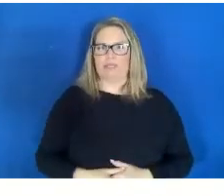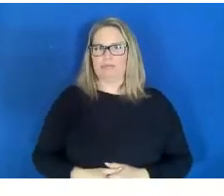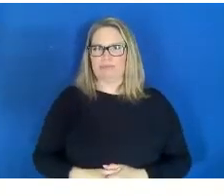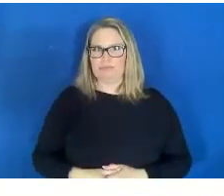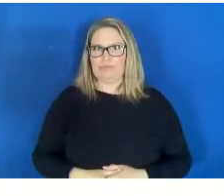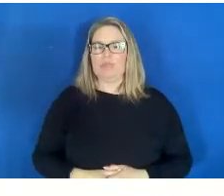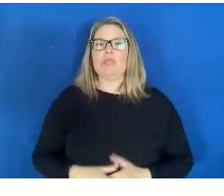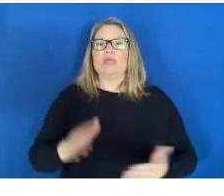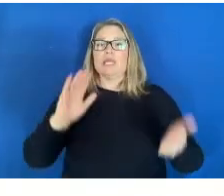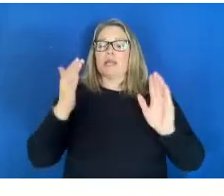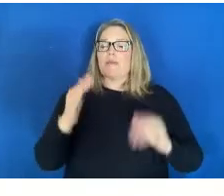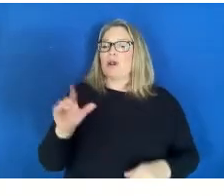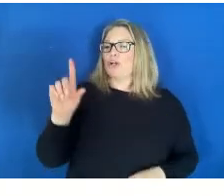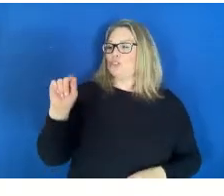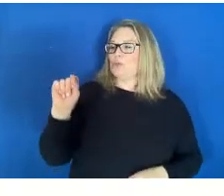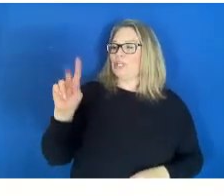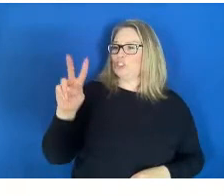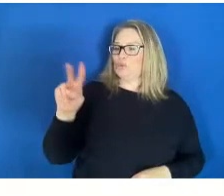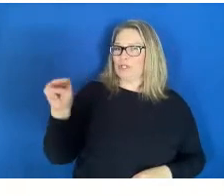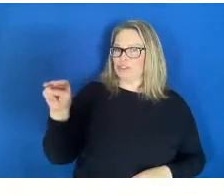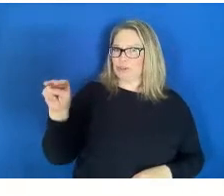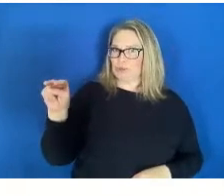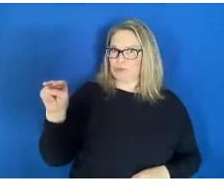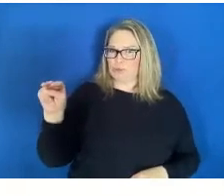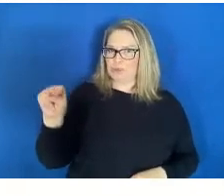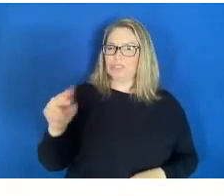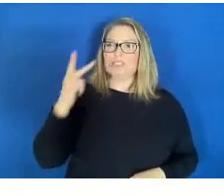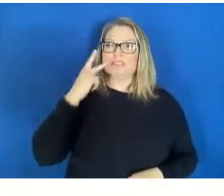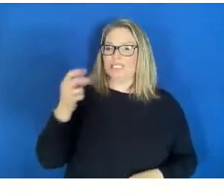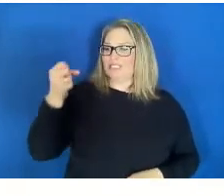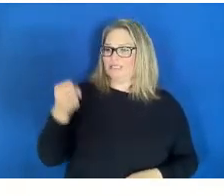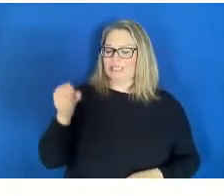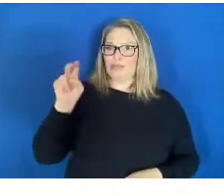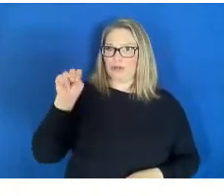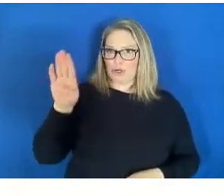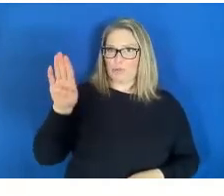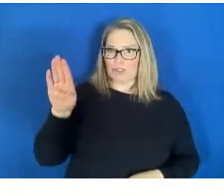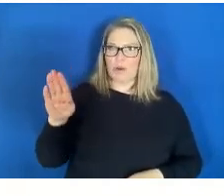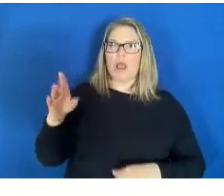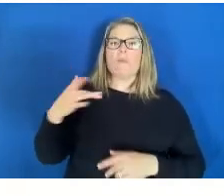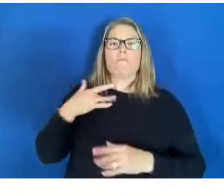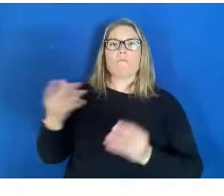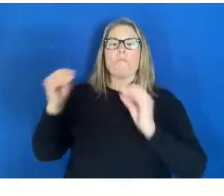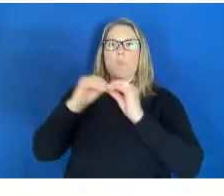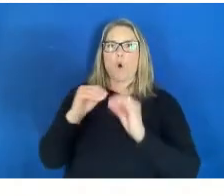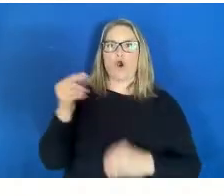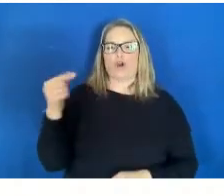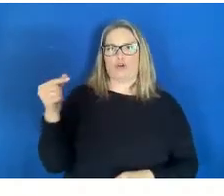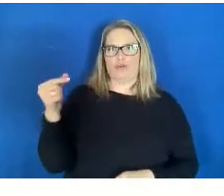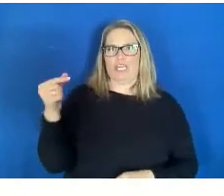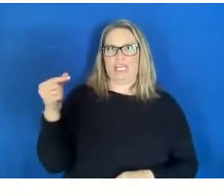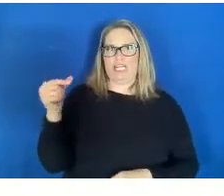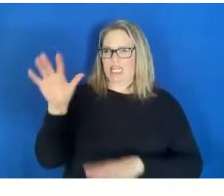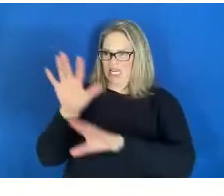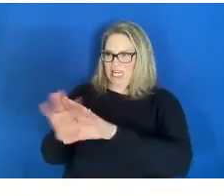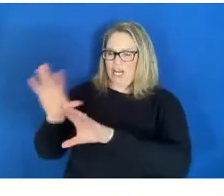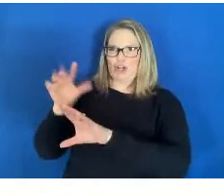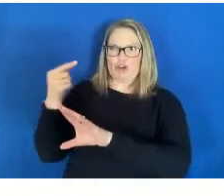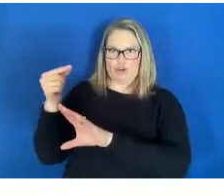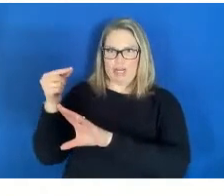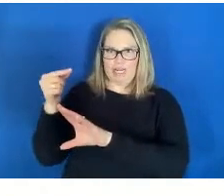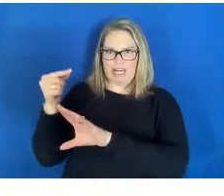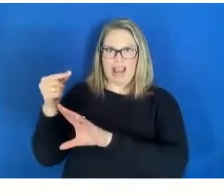comparing to 2022, you can see that in southern New Brunswick, there's a lot more green area and a fair amount